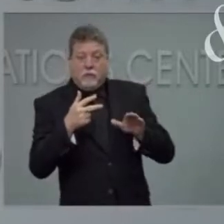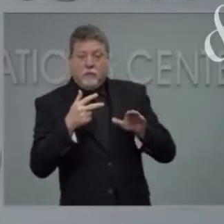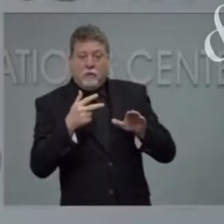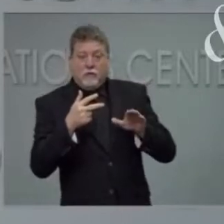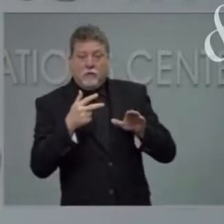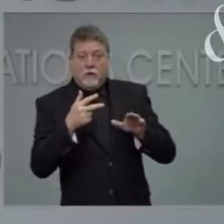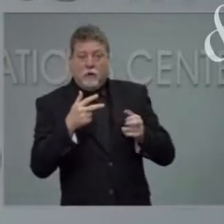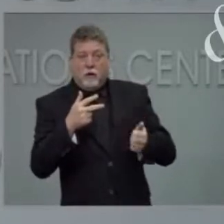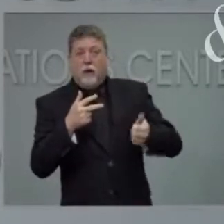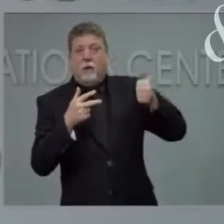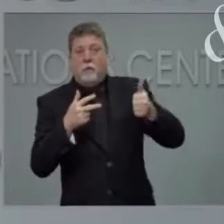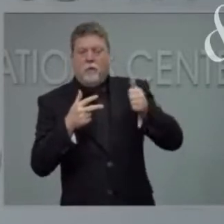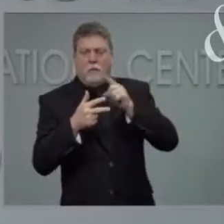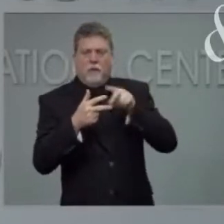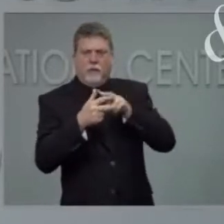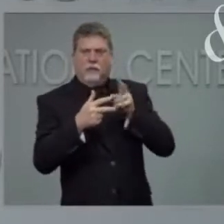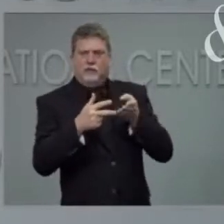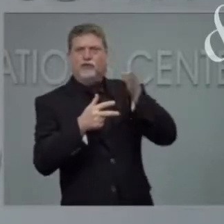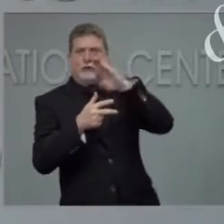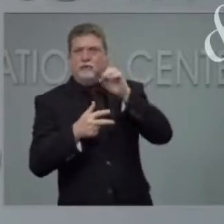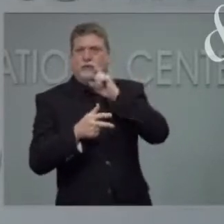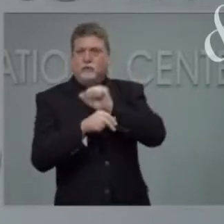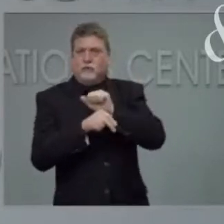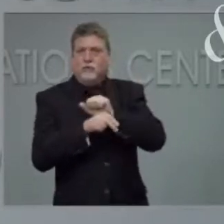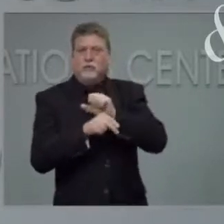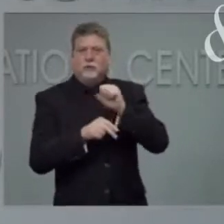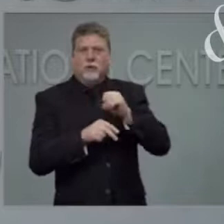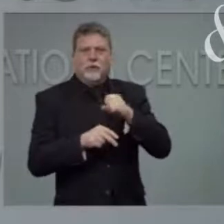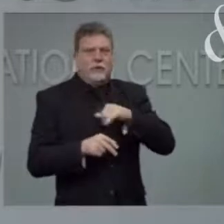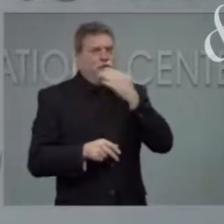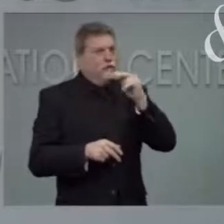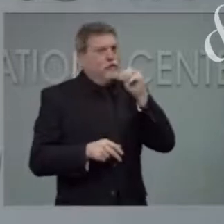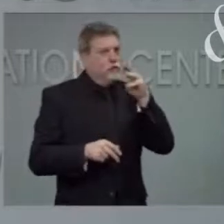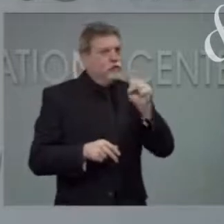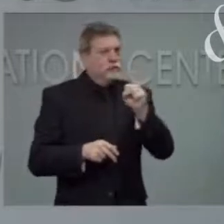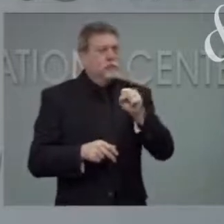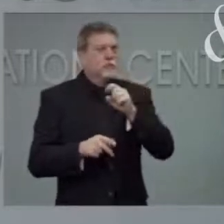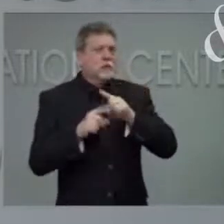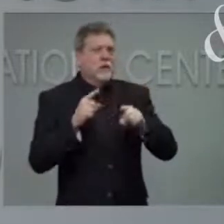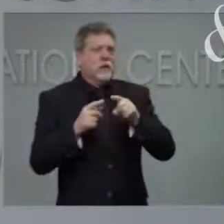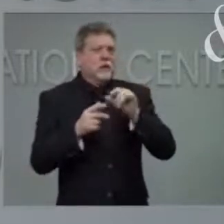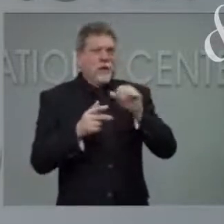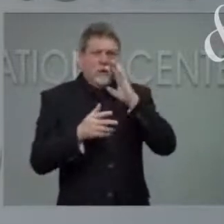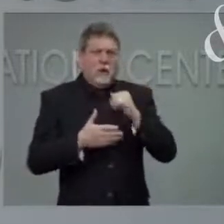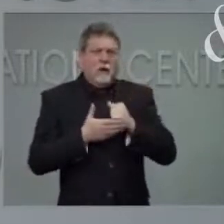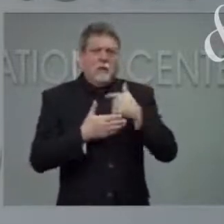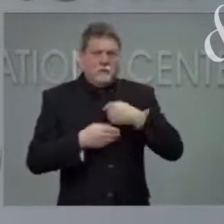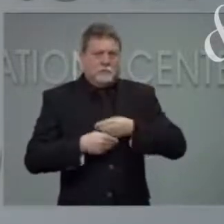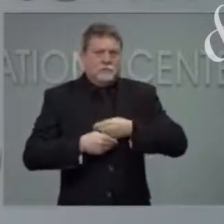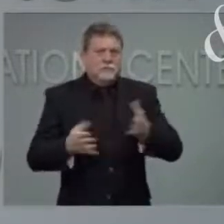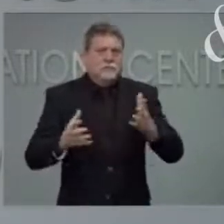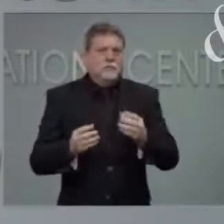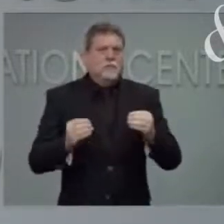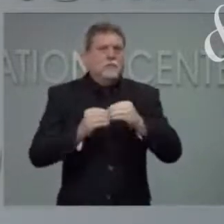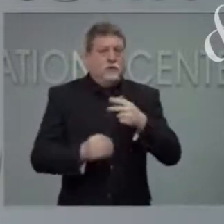open even more groups for vaccines. But I'll let Dr. Cohen address that specifically.